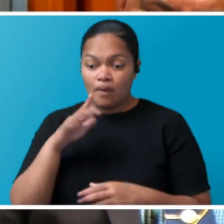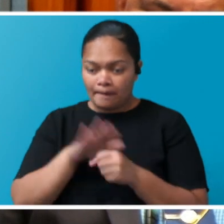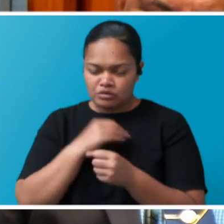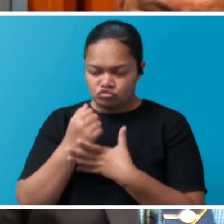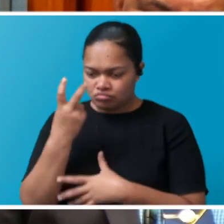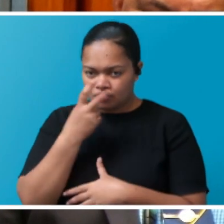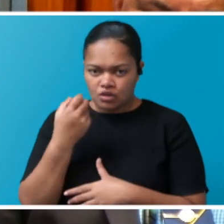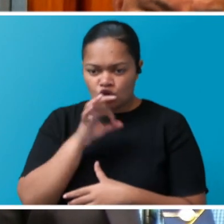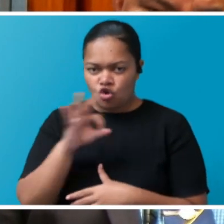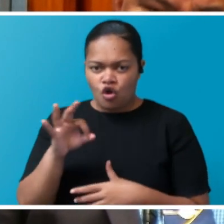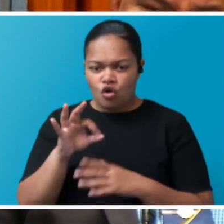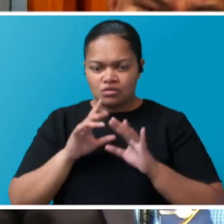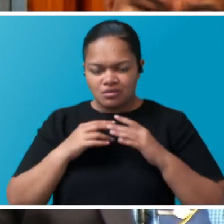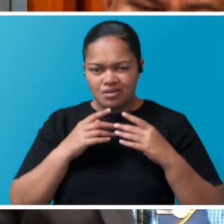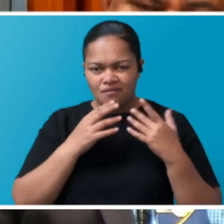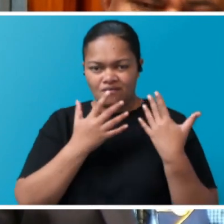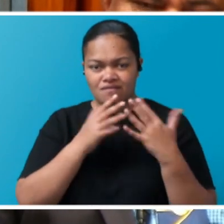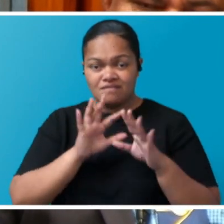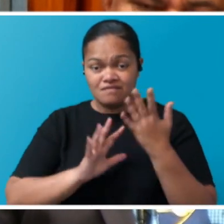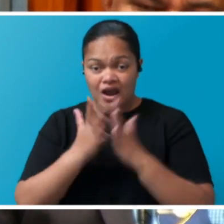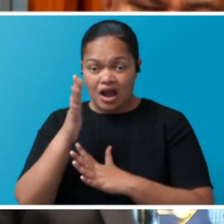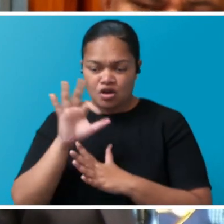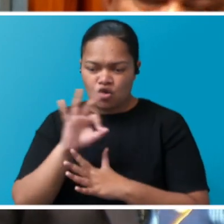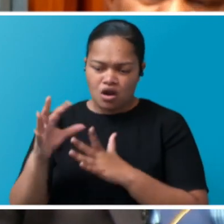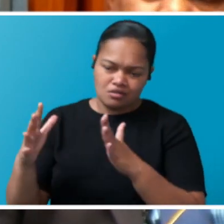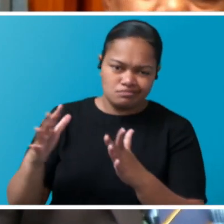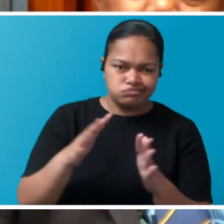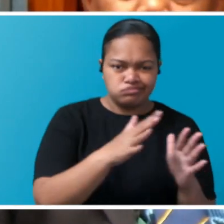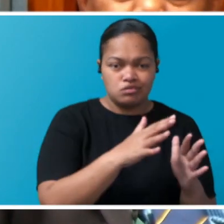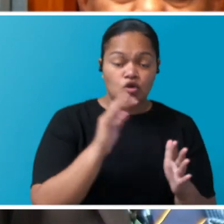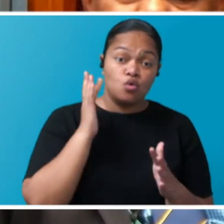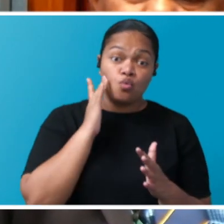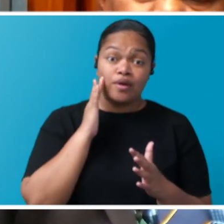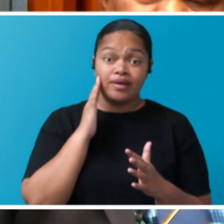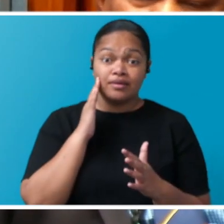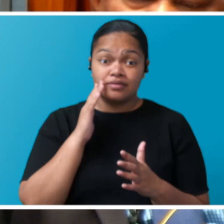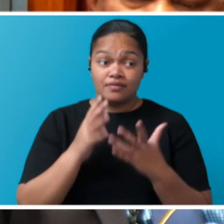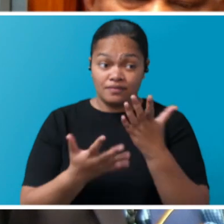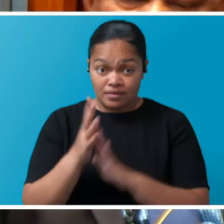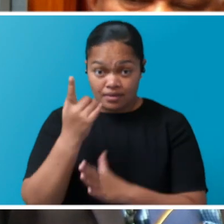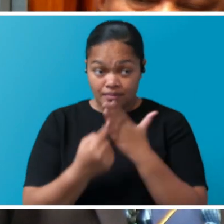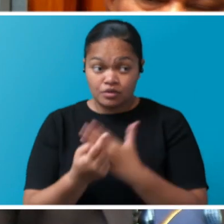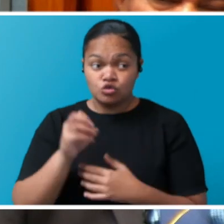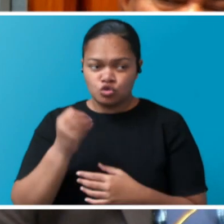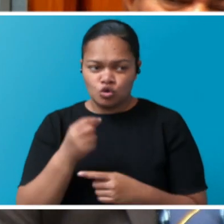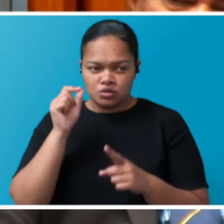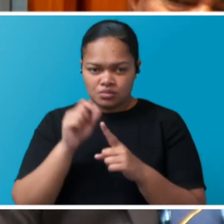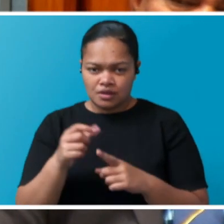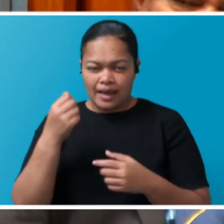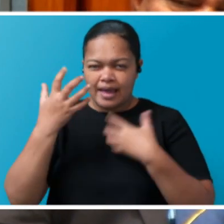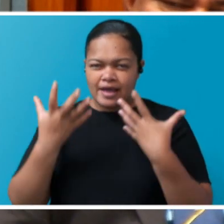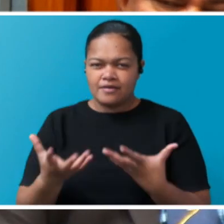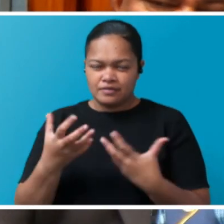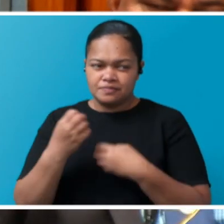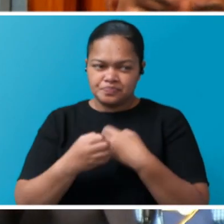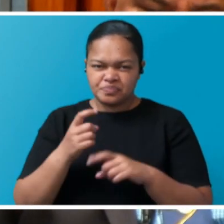cells, each separated by a water channel. Once a fire is contained within a specific cell, heavy machinery